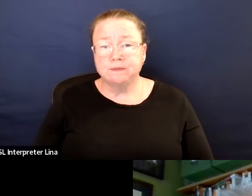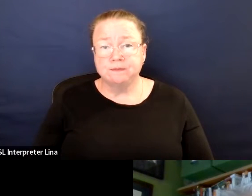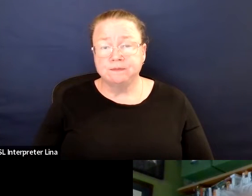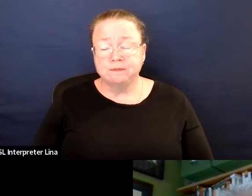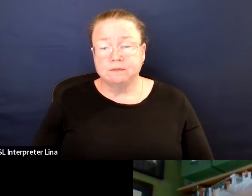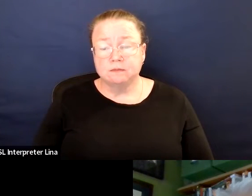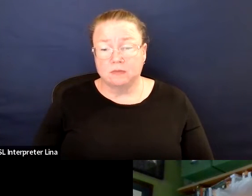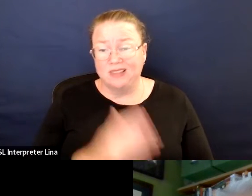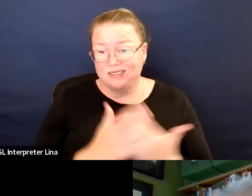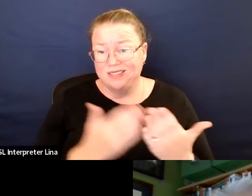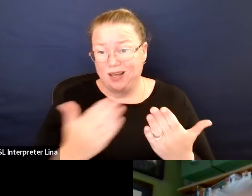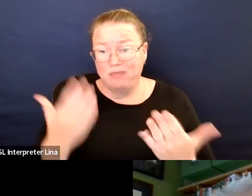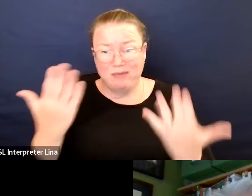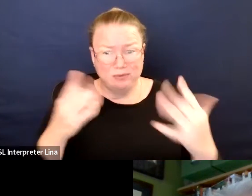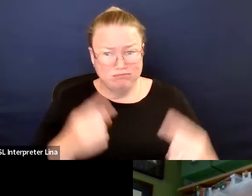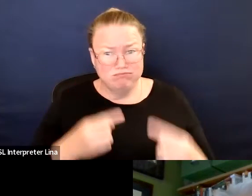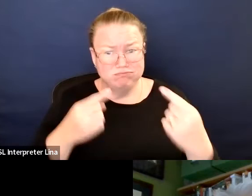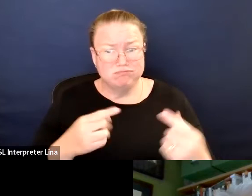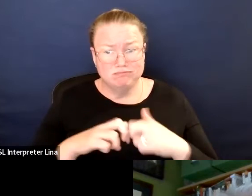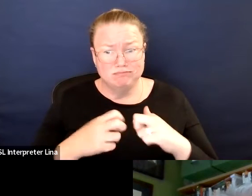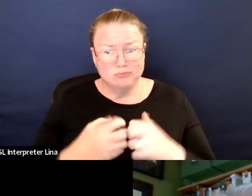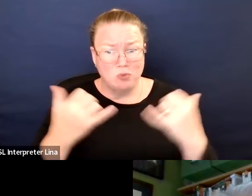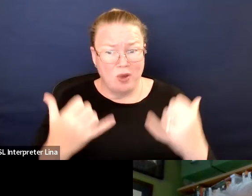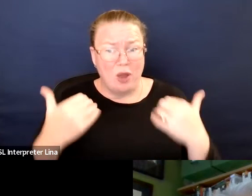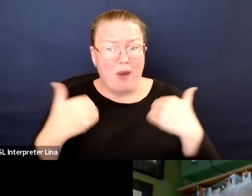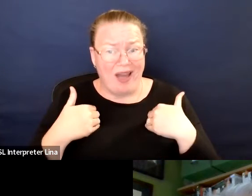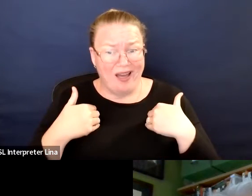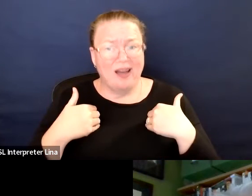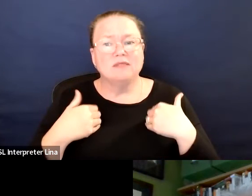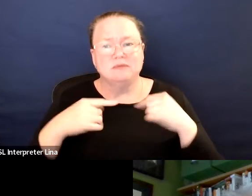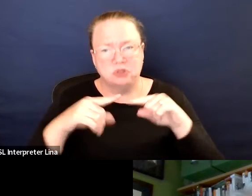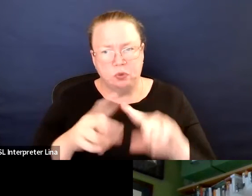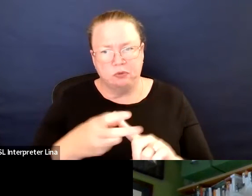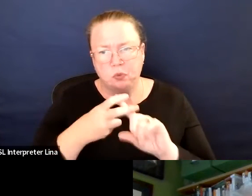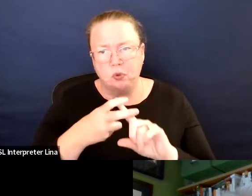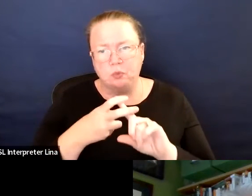Or some of the things you might be struggling with when it comes to trying to recruit volunteers?